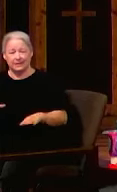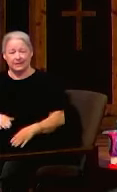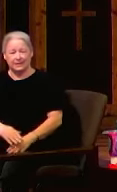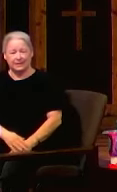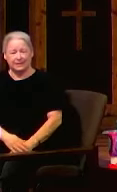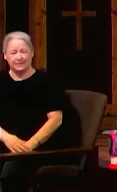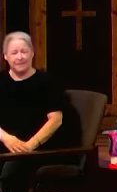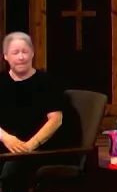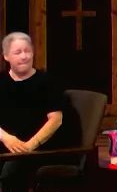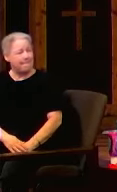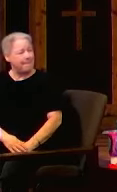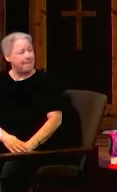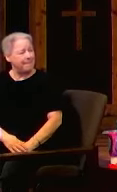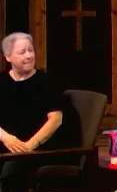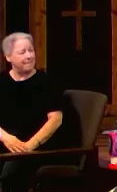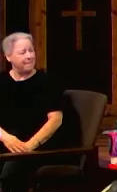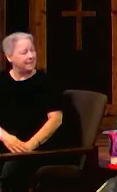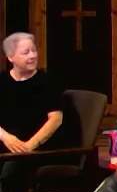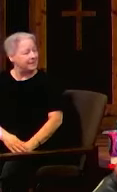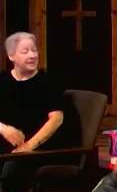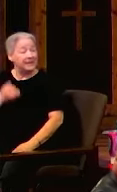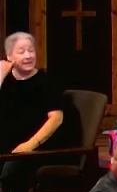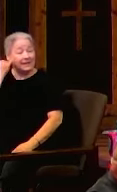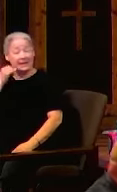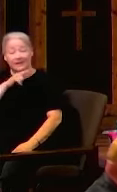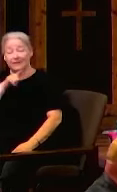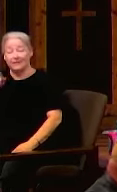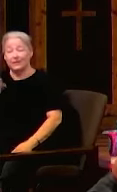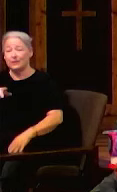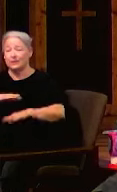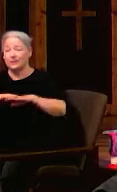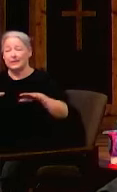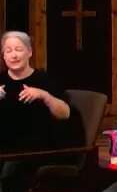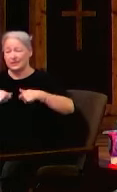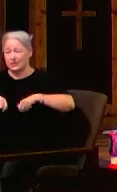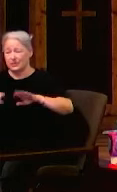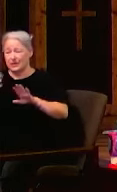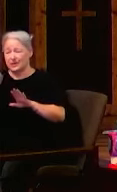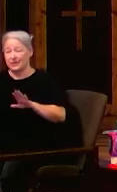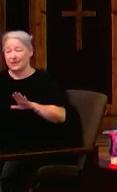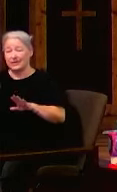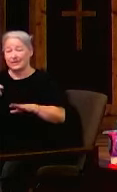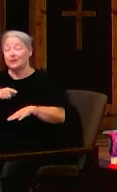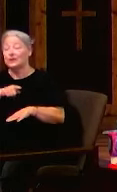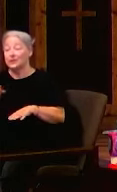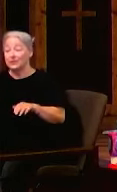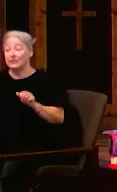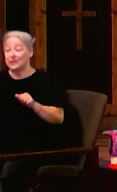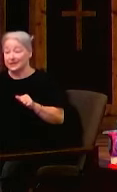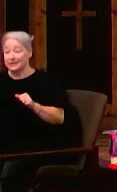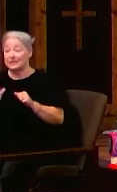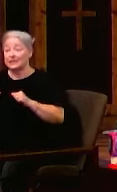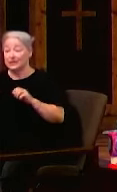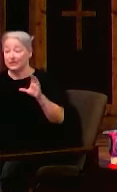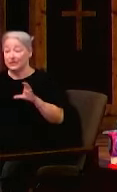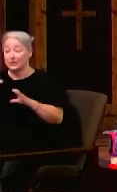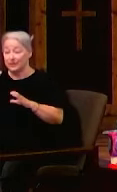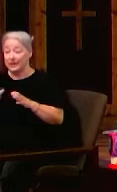Thank you. You didn't surrender some stuff, just know that you can still do that. Amen.